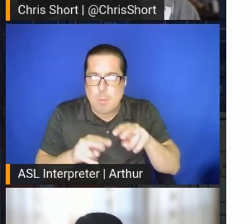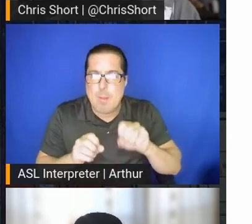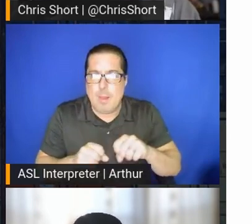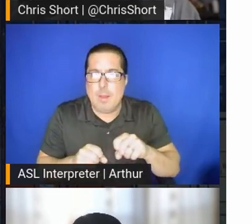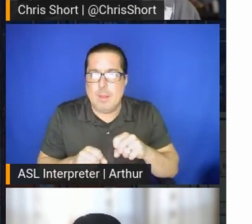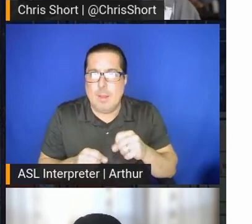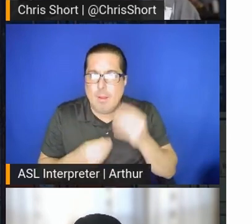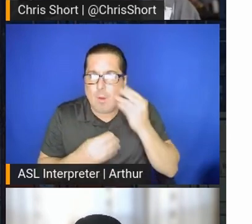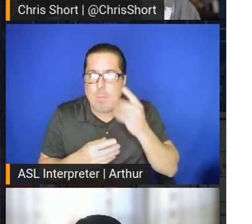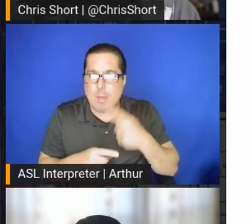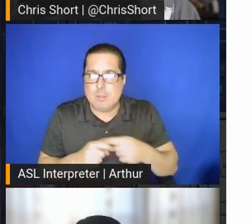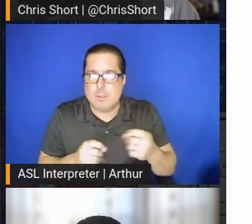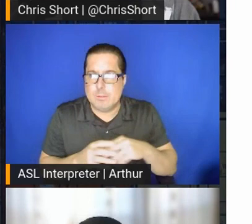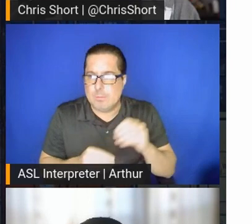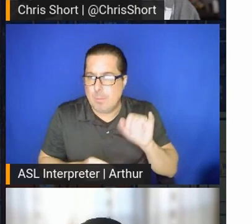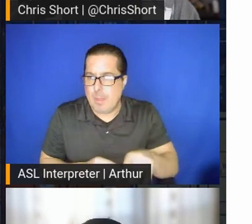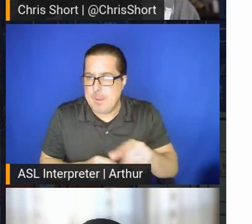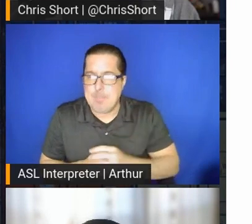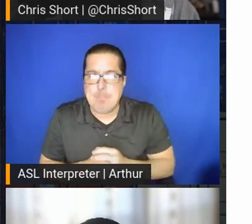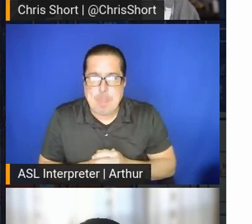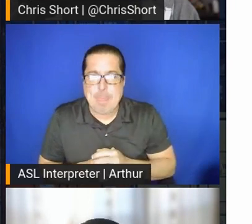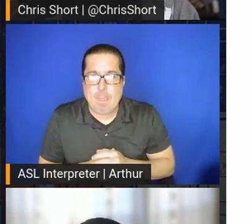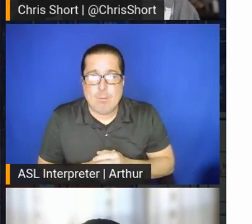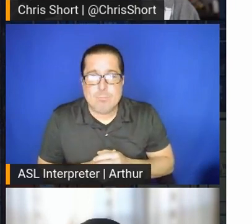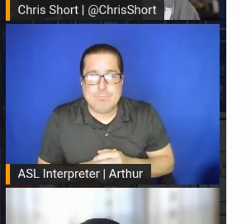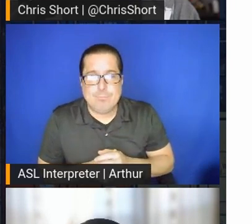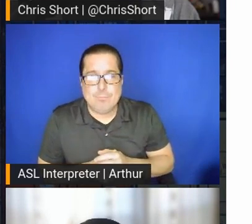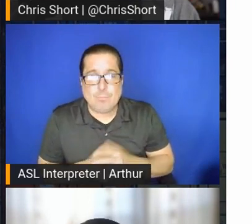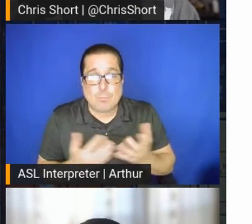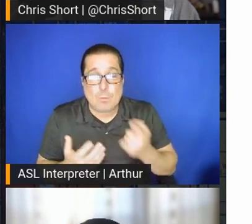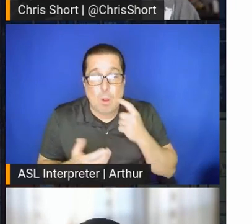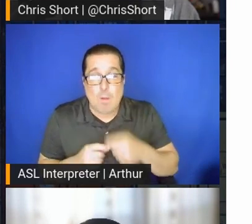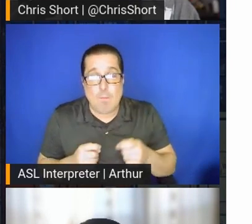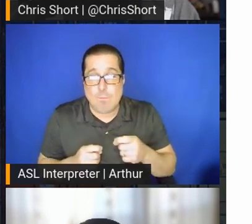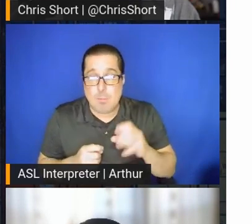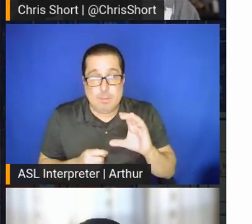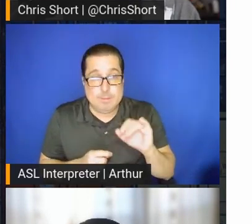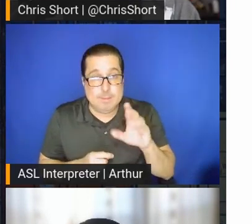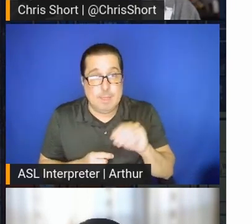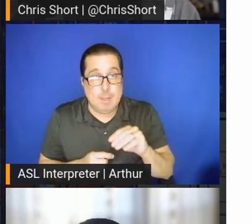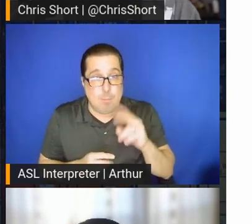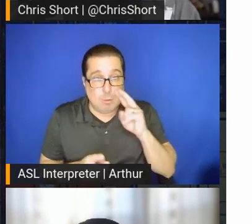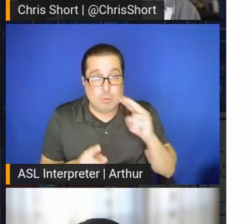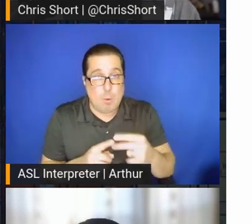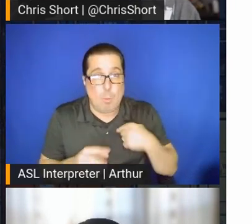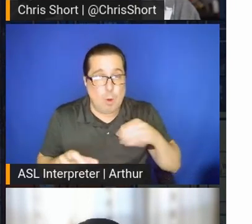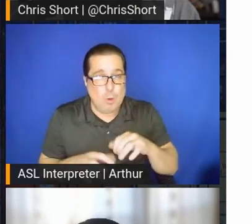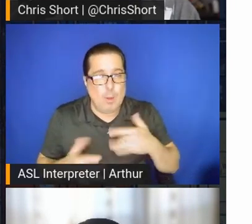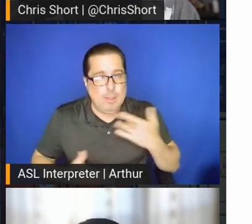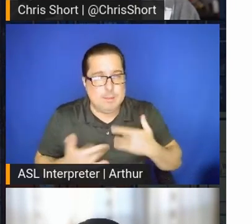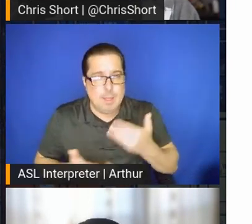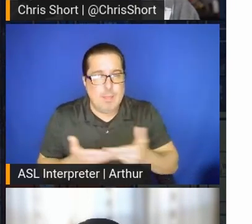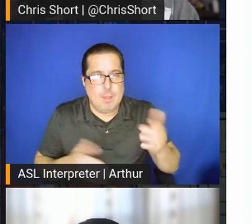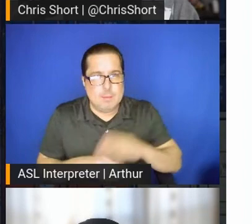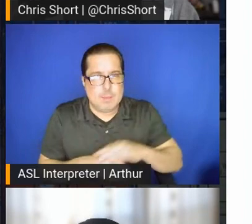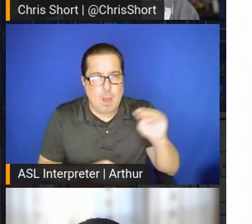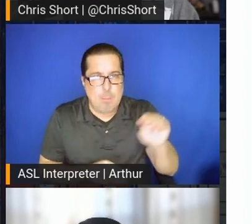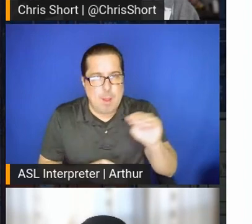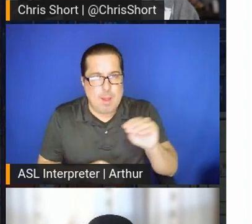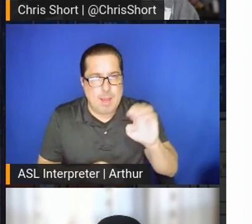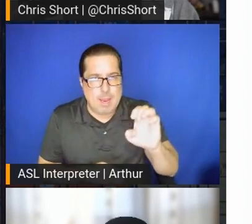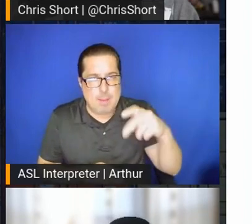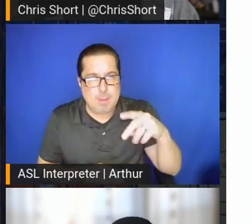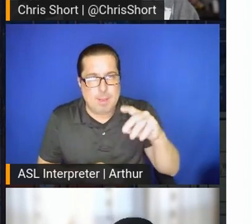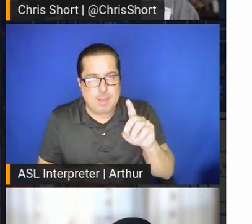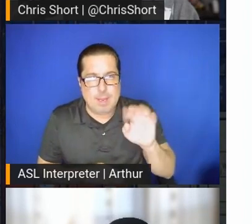it. So from Cilium's perspective, we're doing exciting things. On Monday's eBPF day, we're